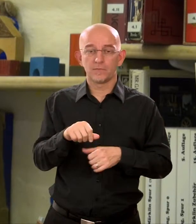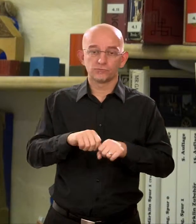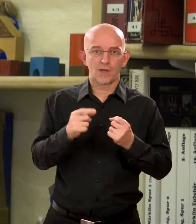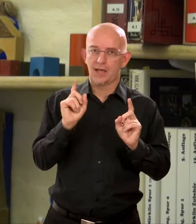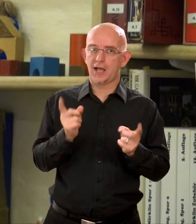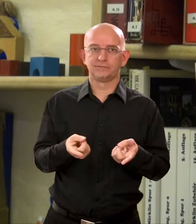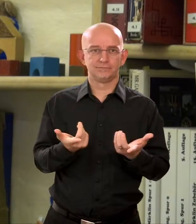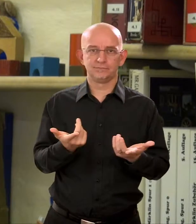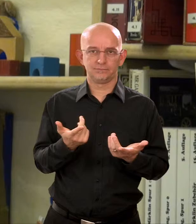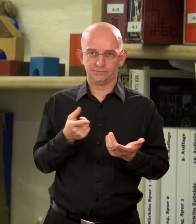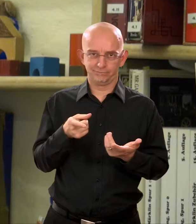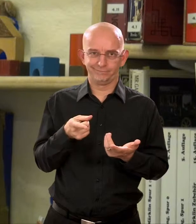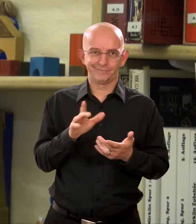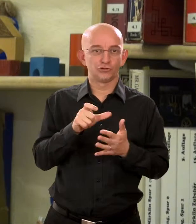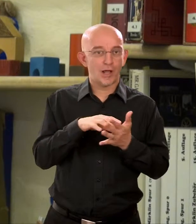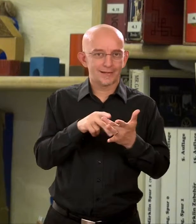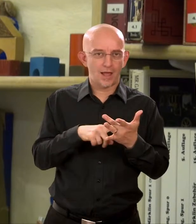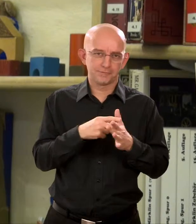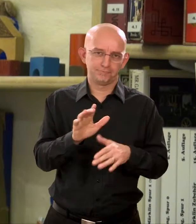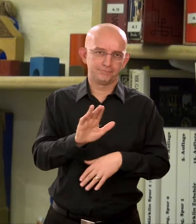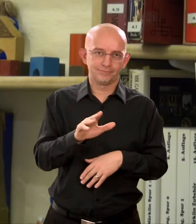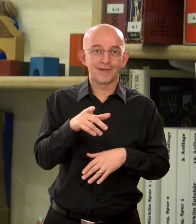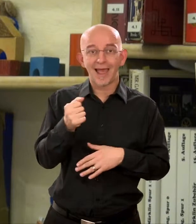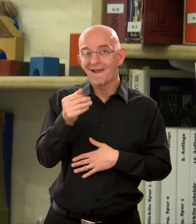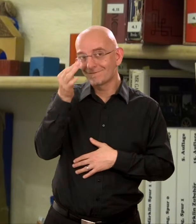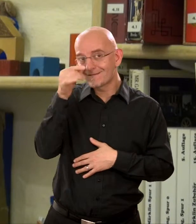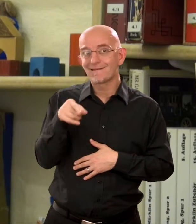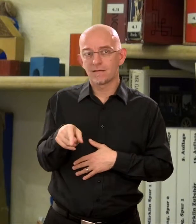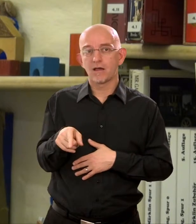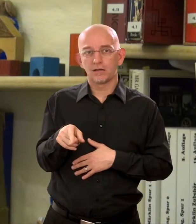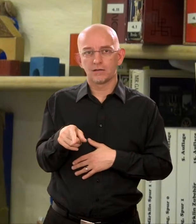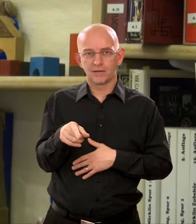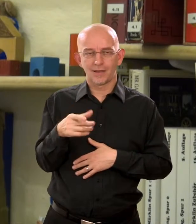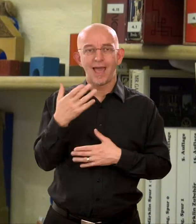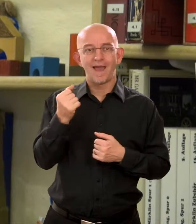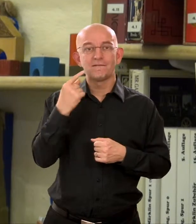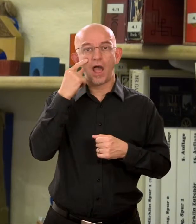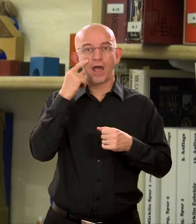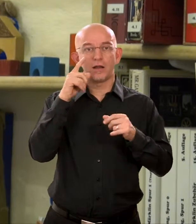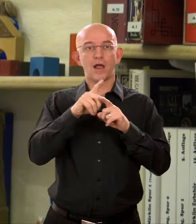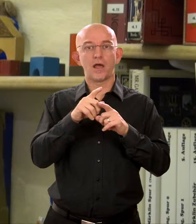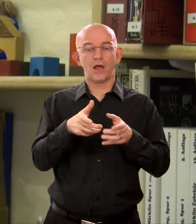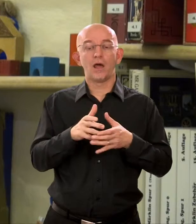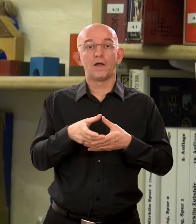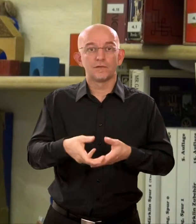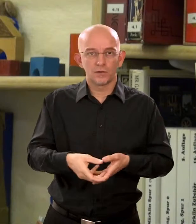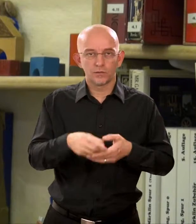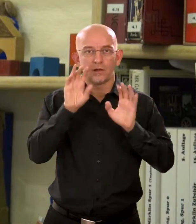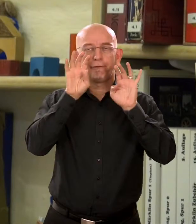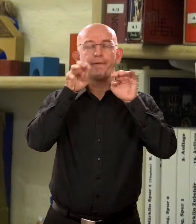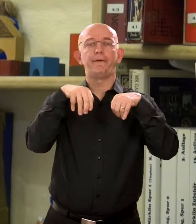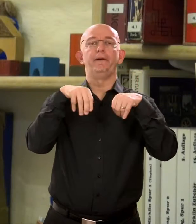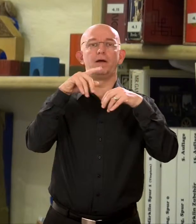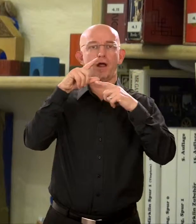Well, she wasn't breakable, so she wasn't china. She had hair. She had eyes that closed when she lay